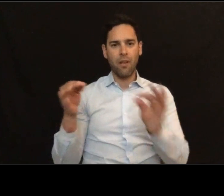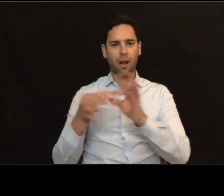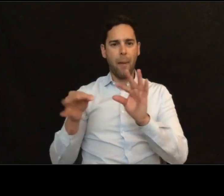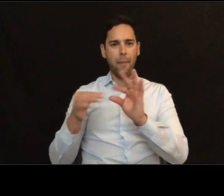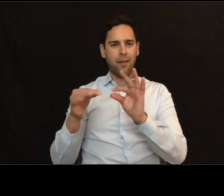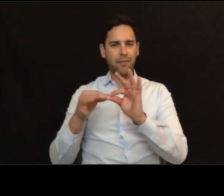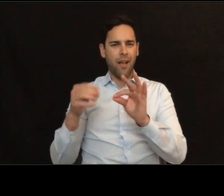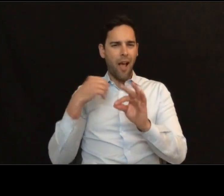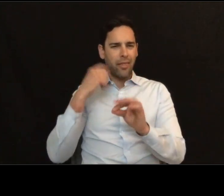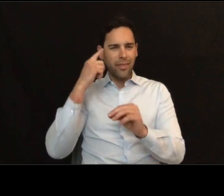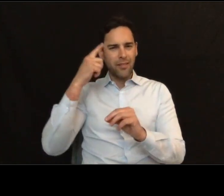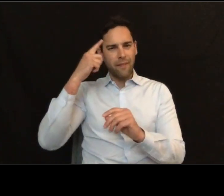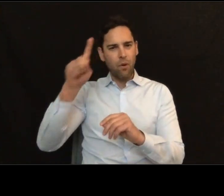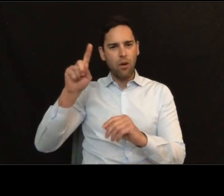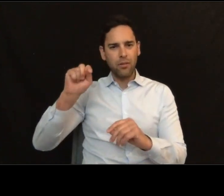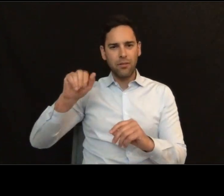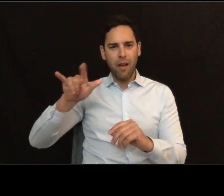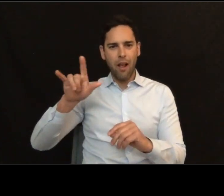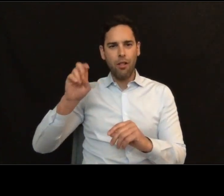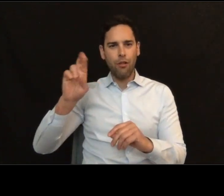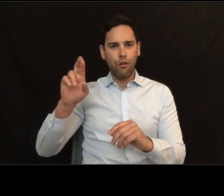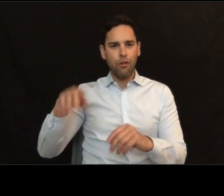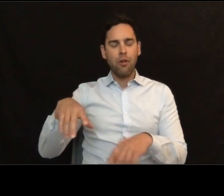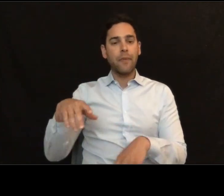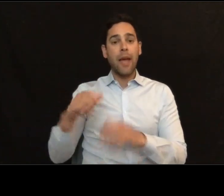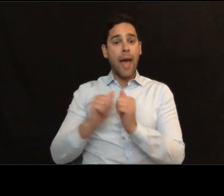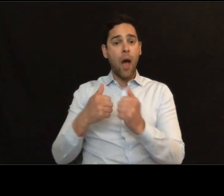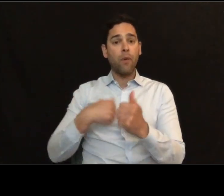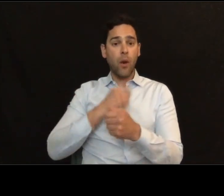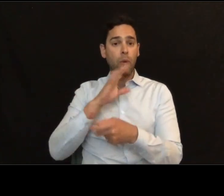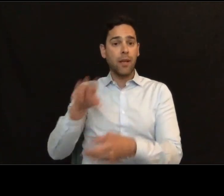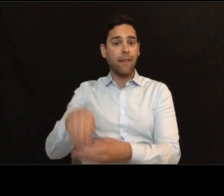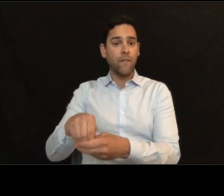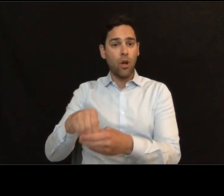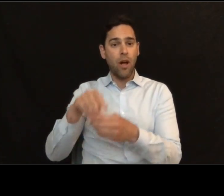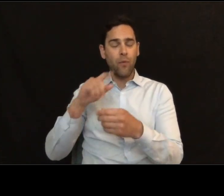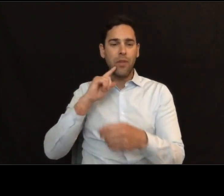Tyler. How can we get involved with the LGBTQ plus LSA Special Interest Group?